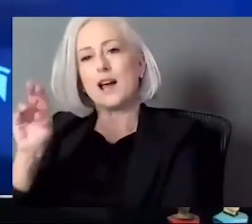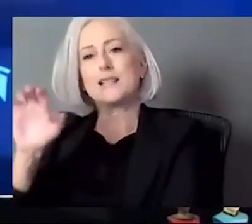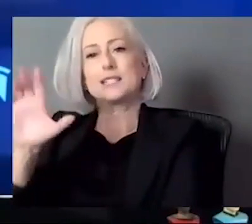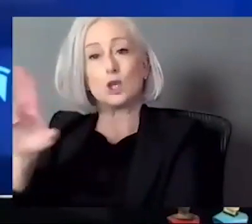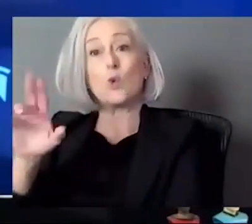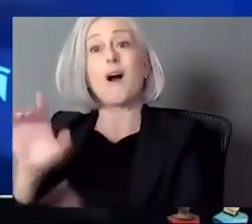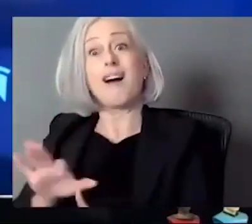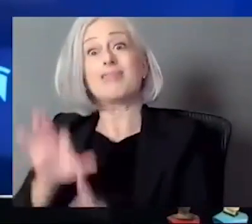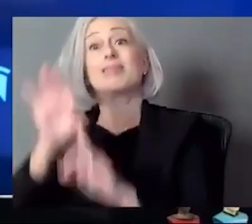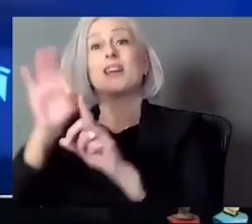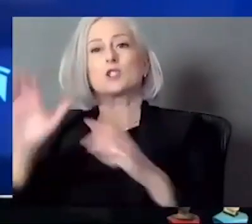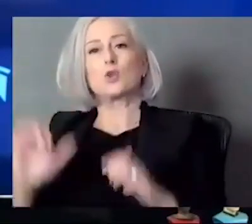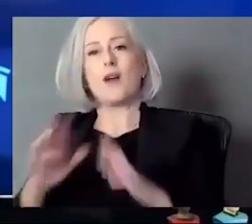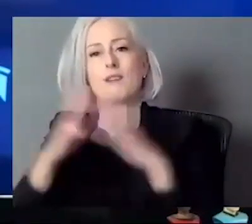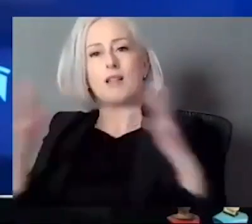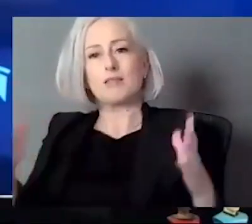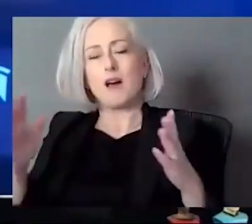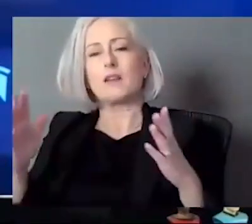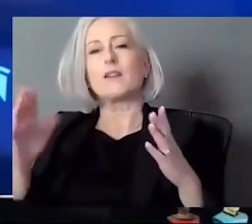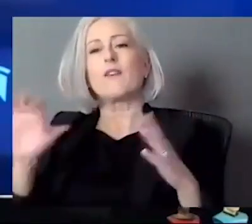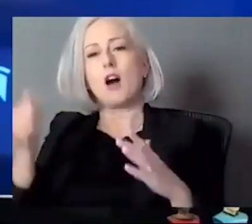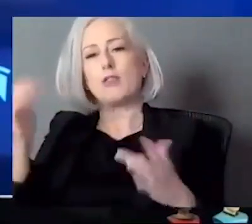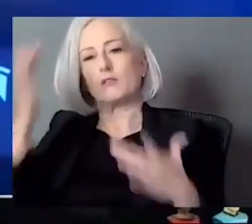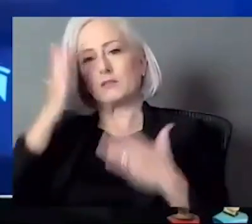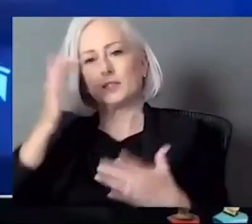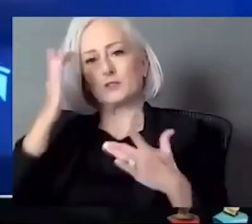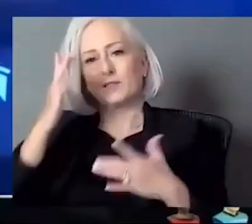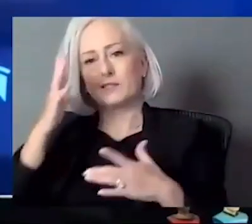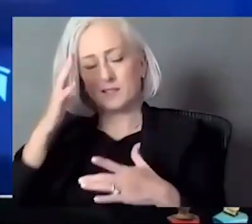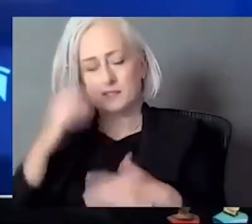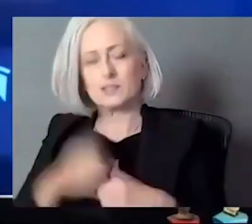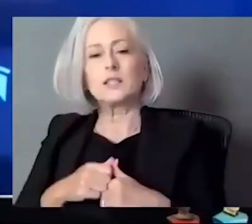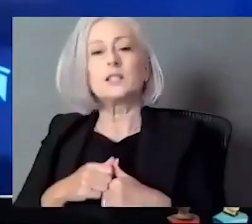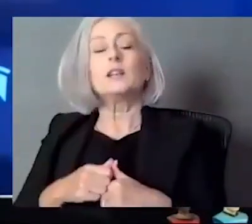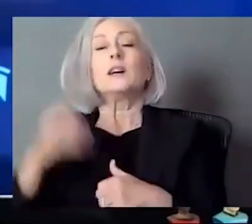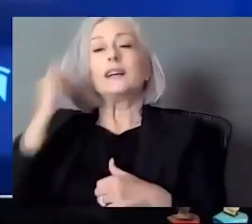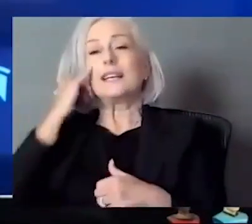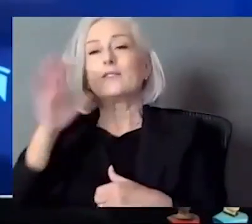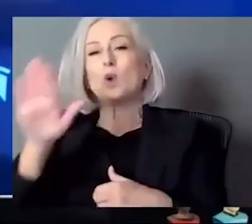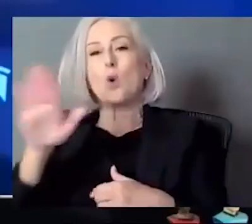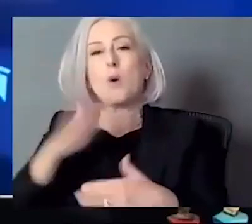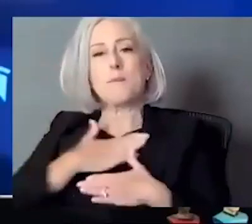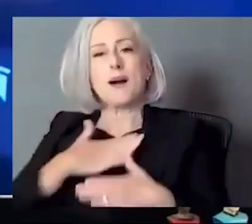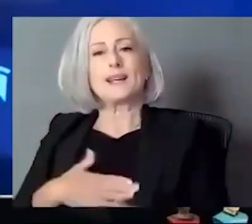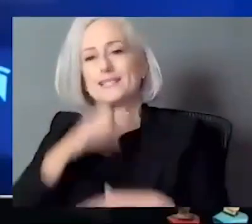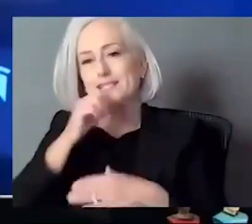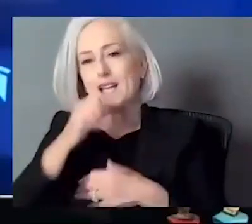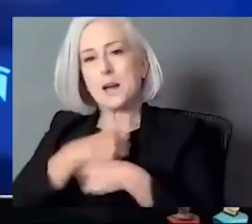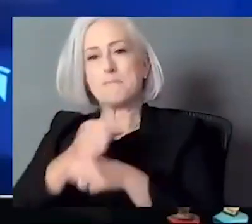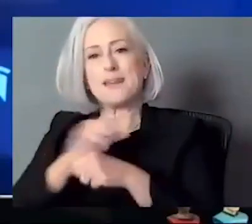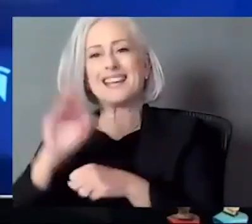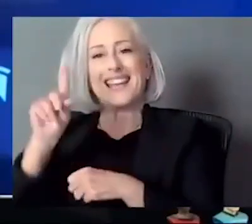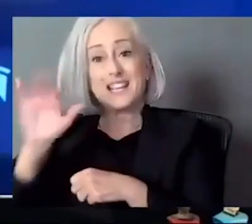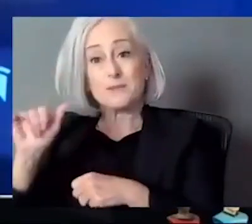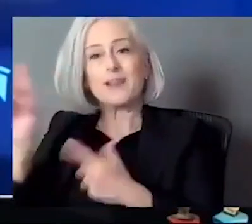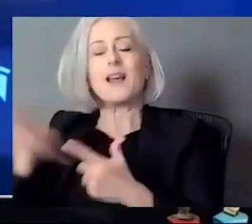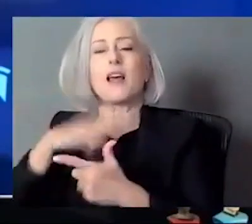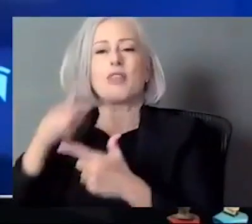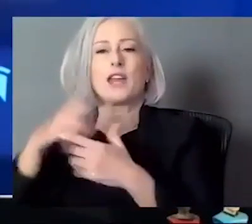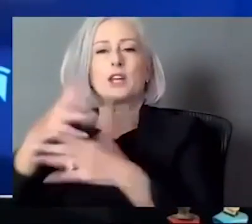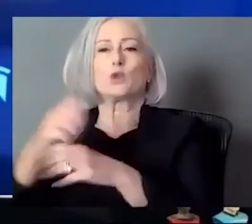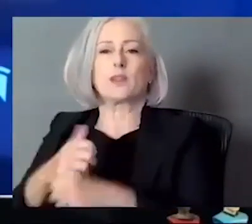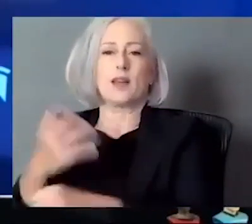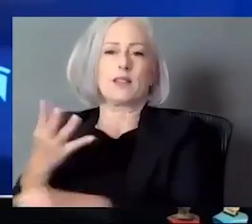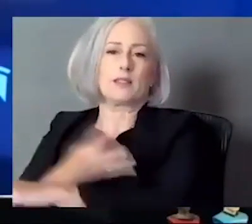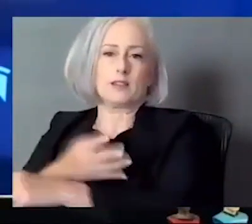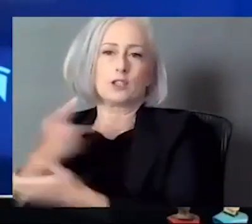not making antibodies. And then you can get those drugs as long as you get it relatively early. But most people make plenty of antibodies from the